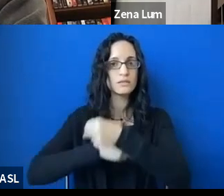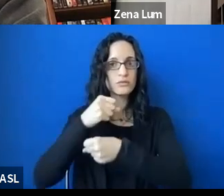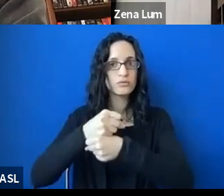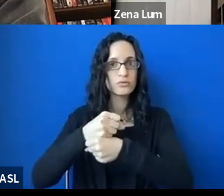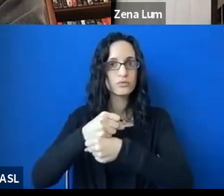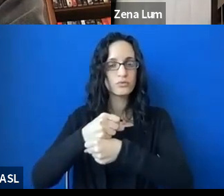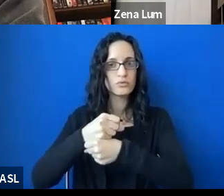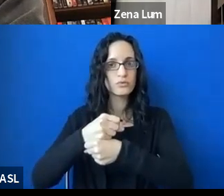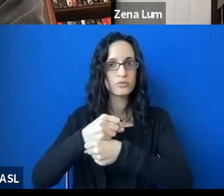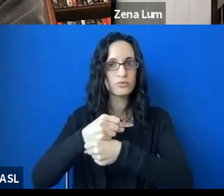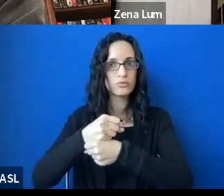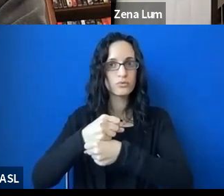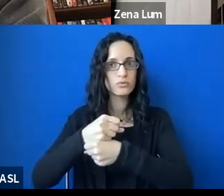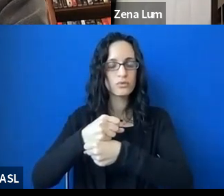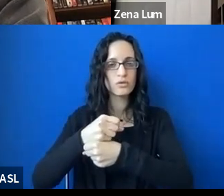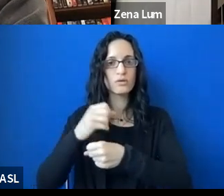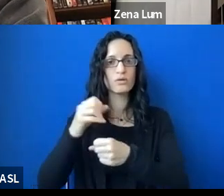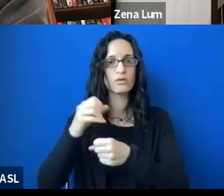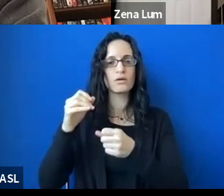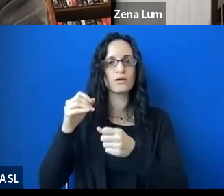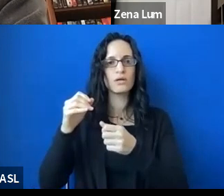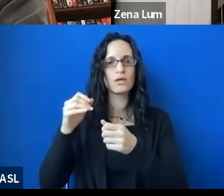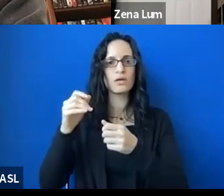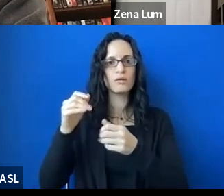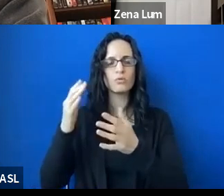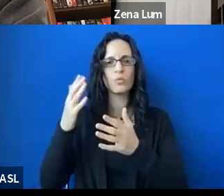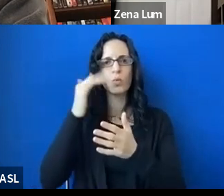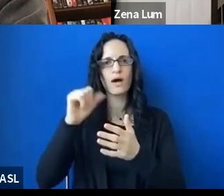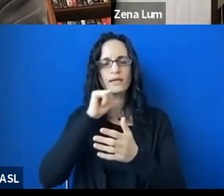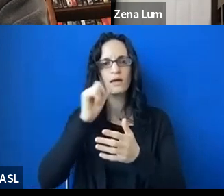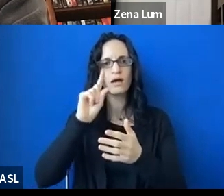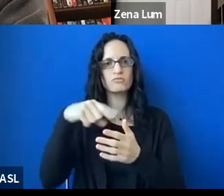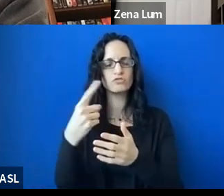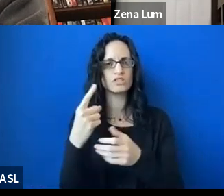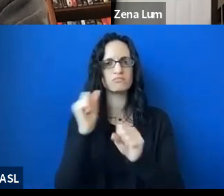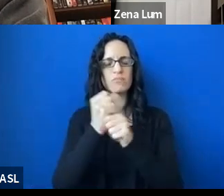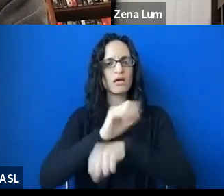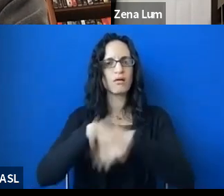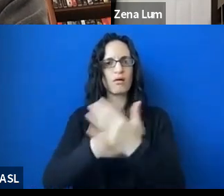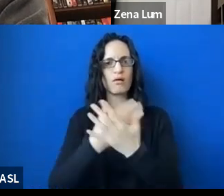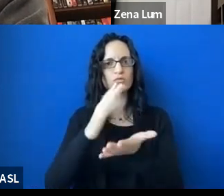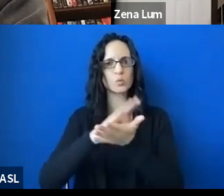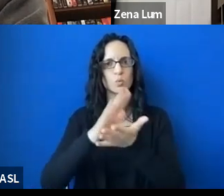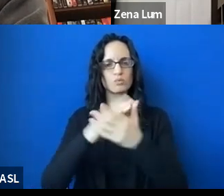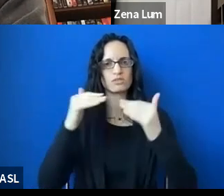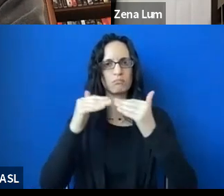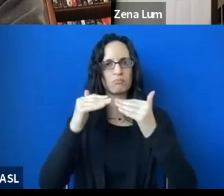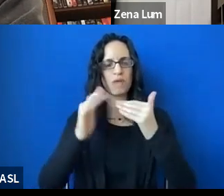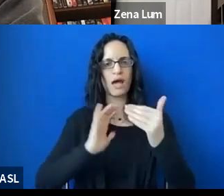remove all the exam schools, make them just like our other 120 public